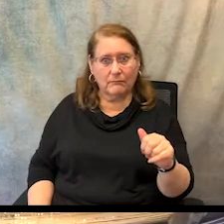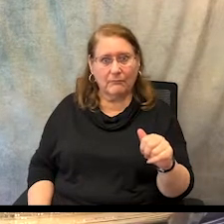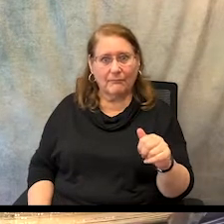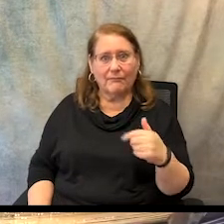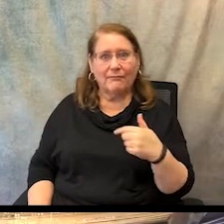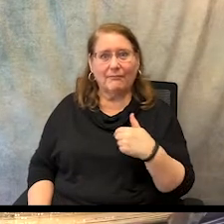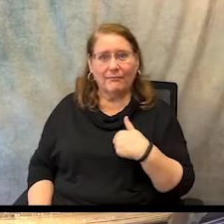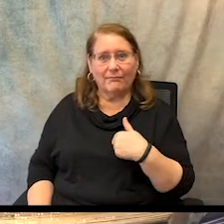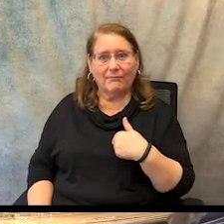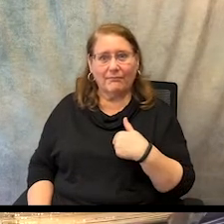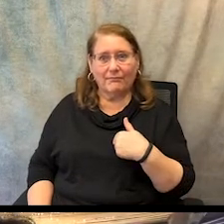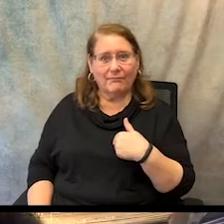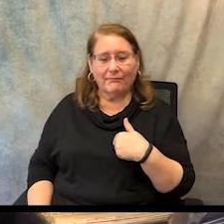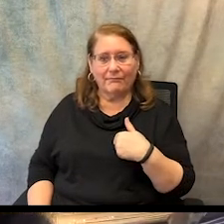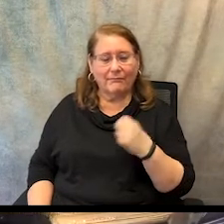time I was,